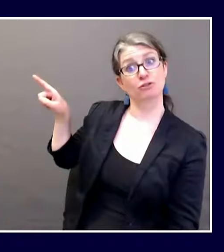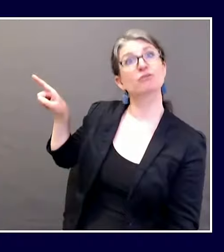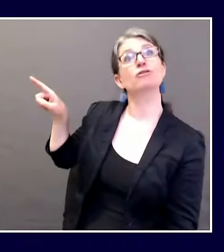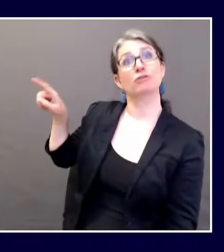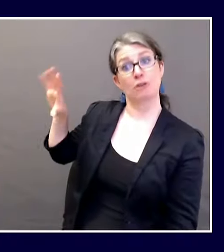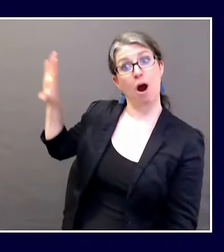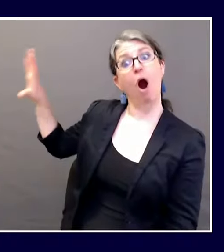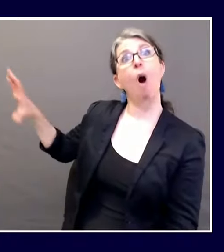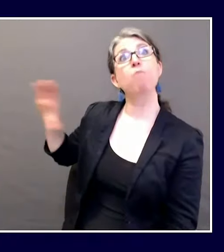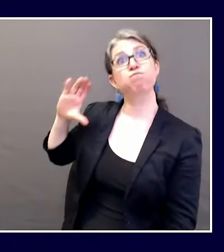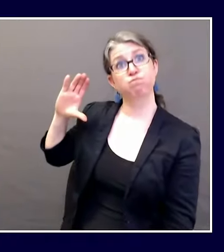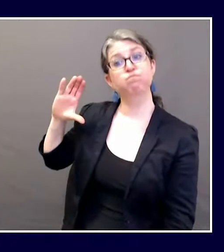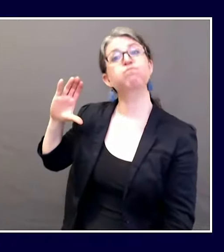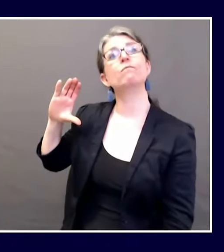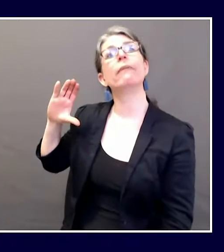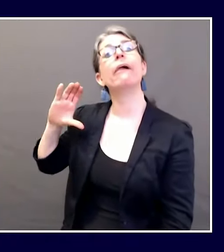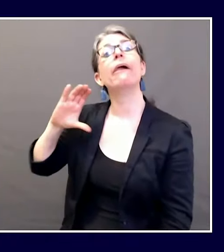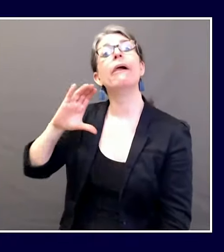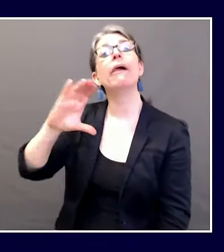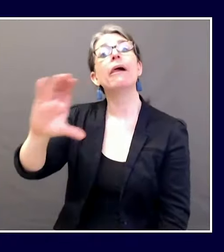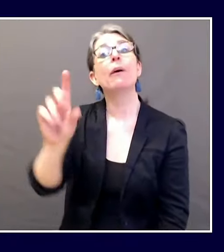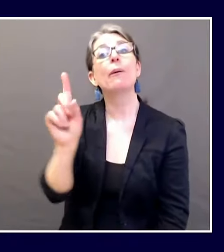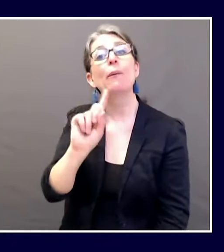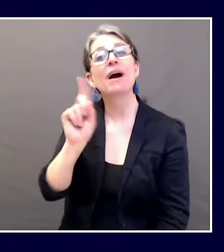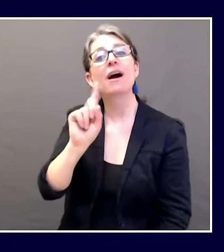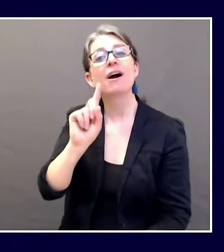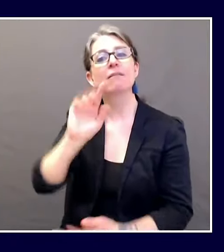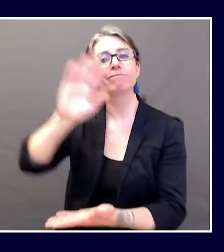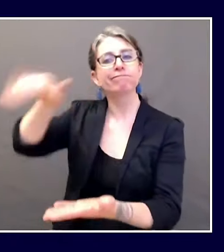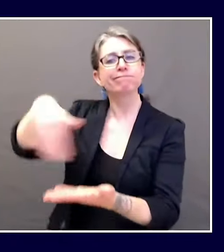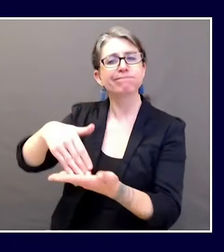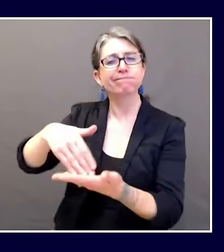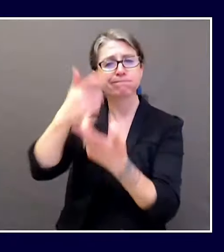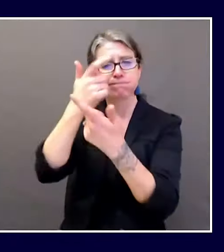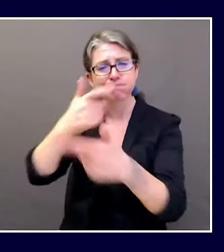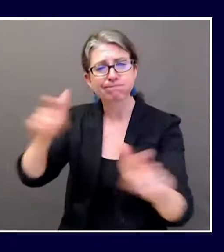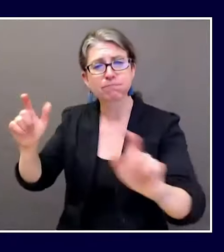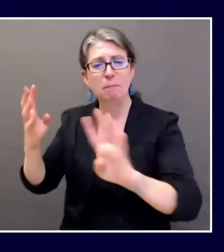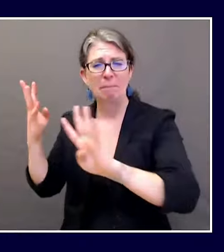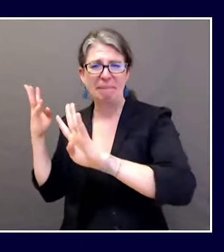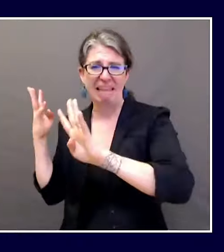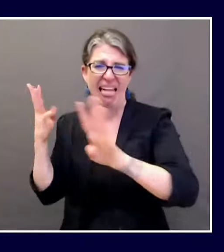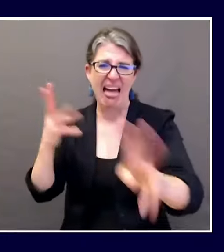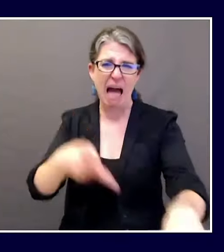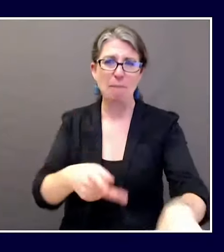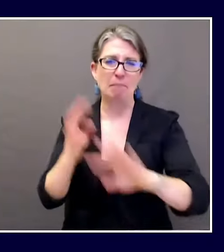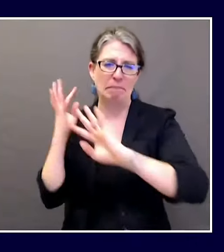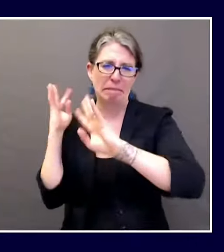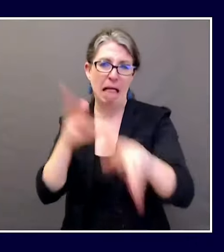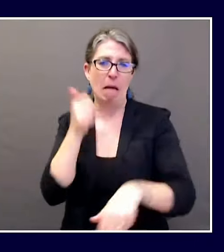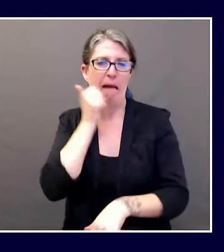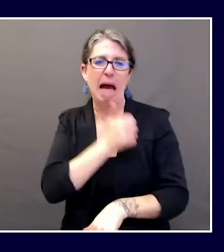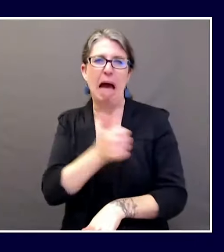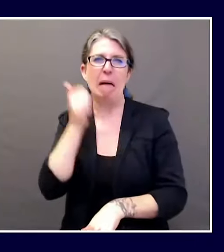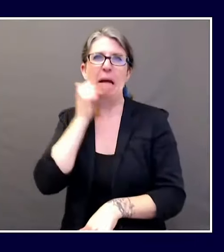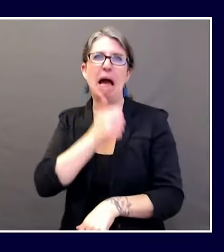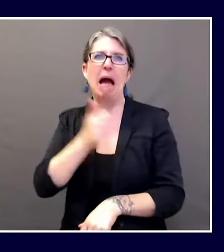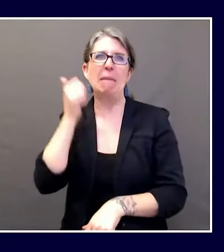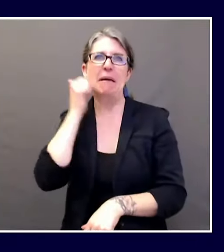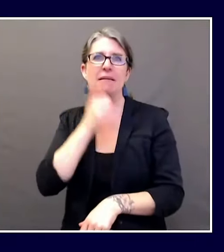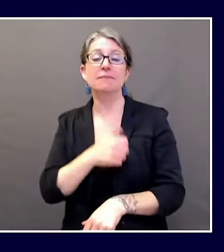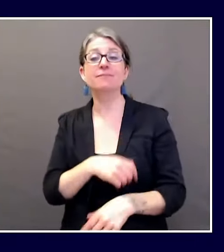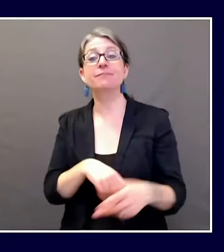the Johnson & Johnson vaccine that we are receiving is going to a mixture of smaller independent hospitals as well as